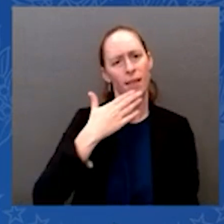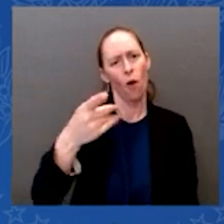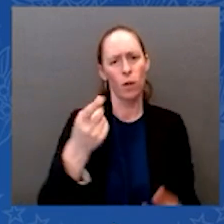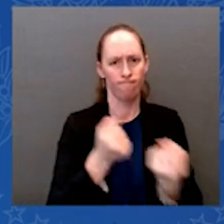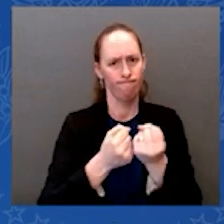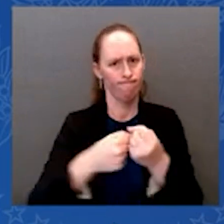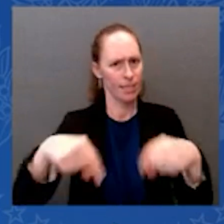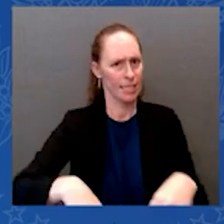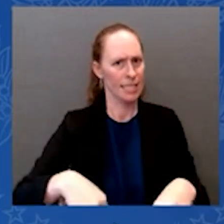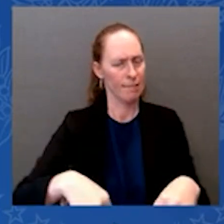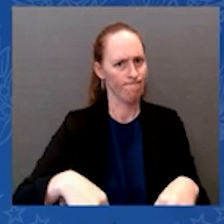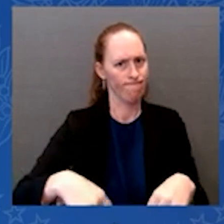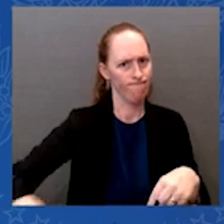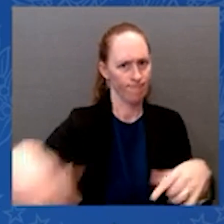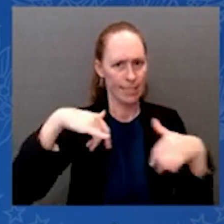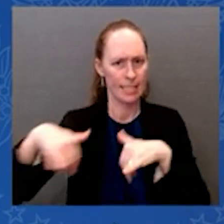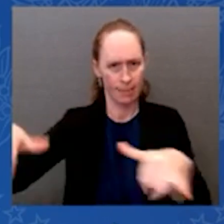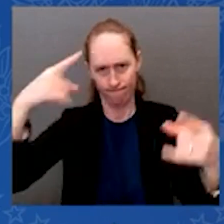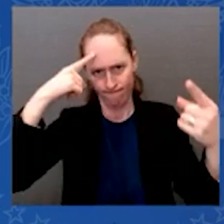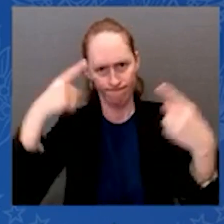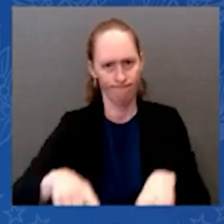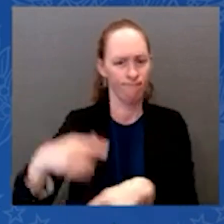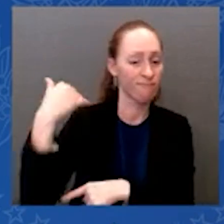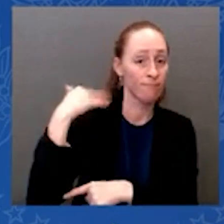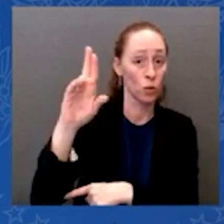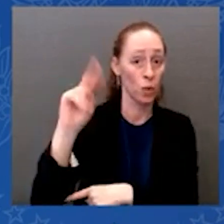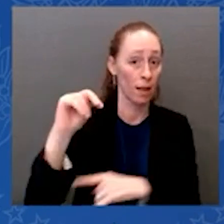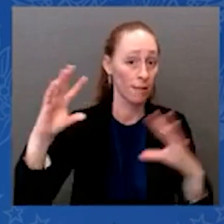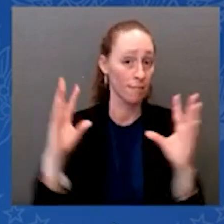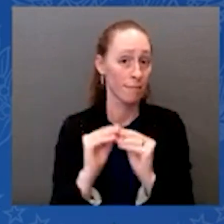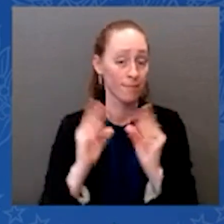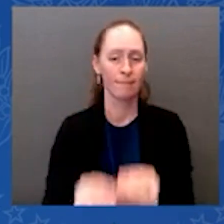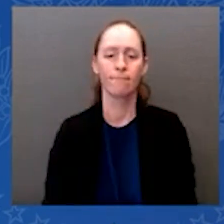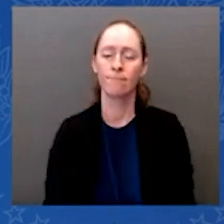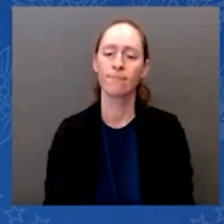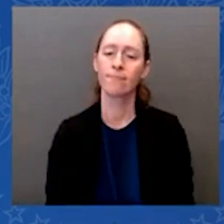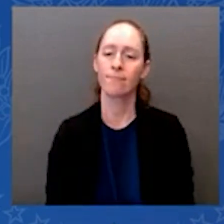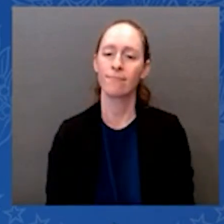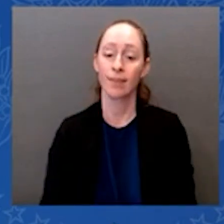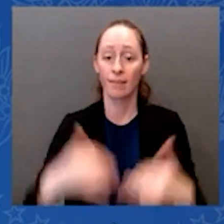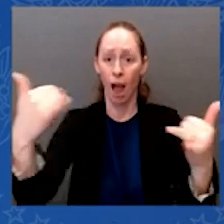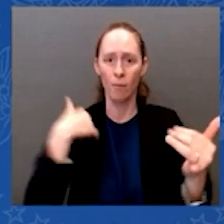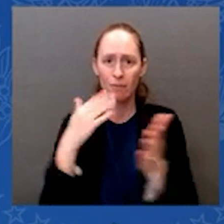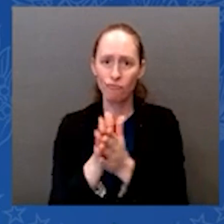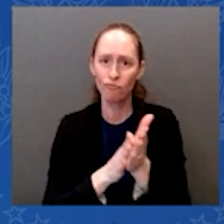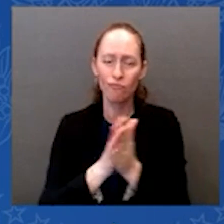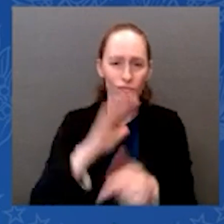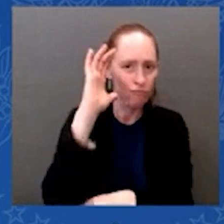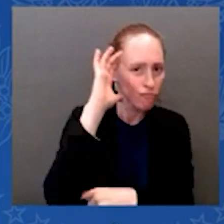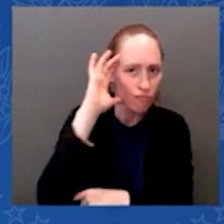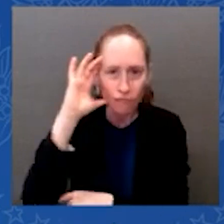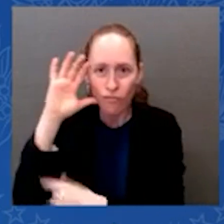you, and I'm even looking forward to, hosting you at the White House tonight for dinner. I don't know what's on the